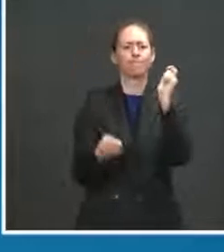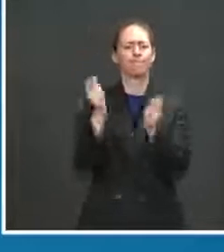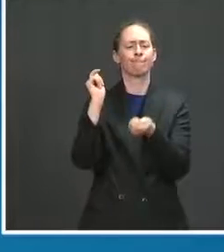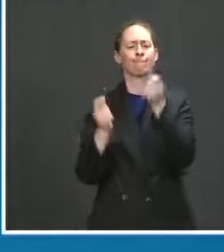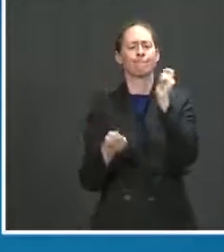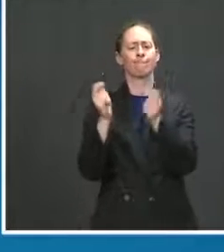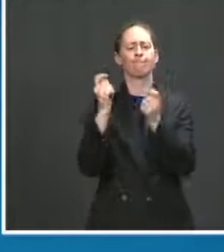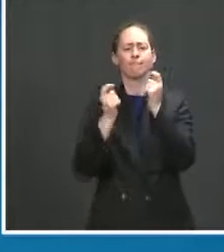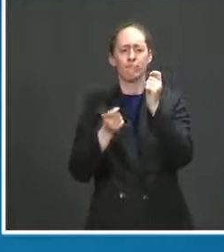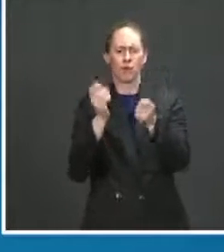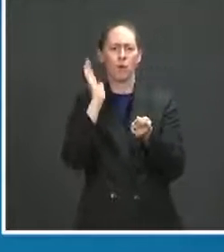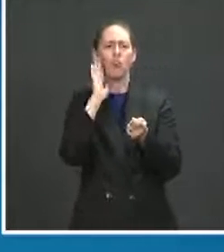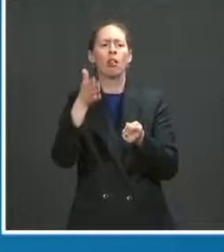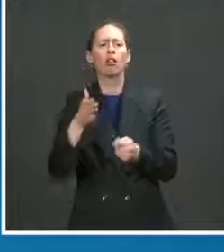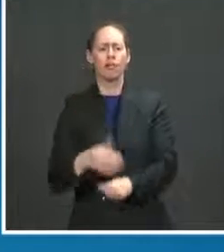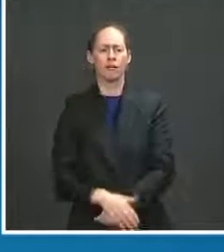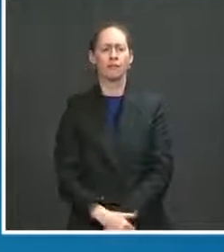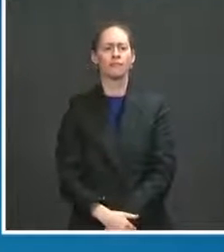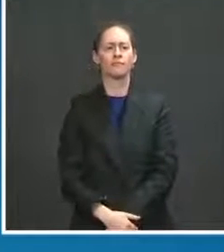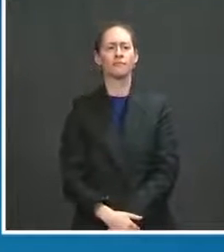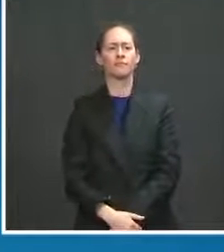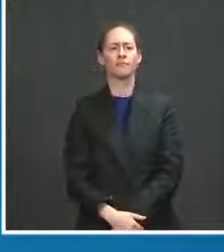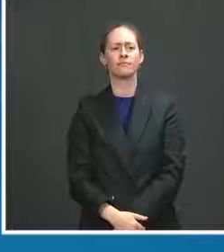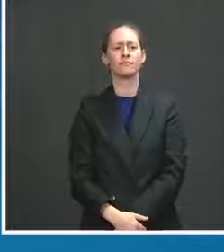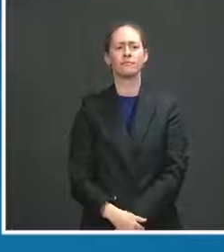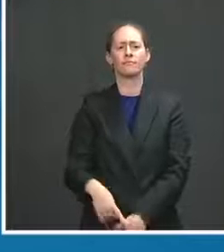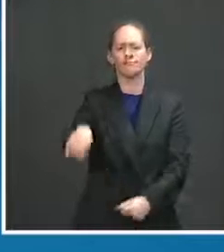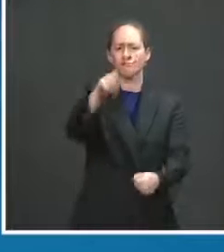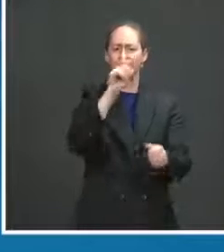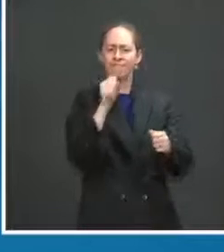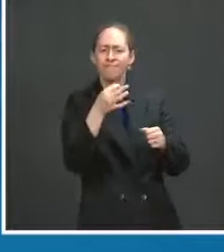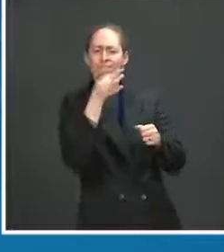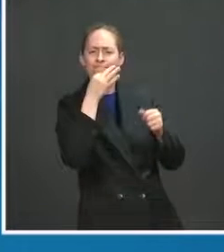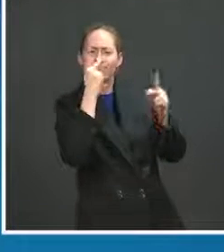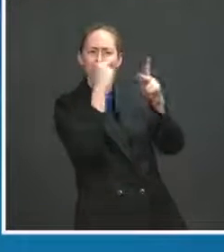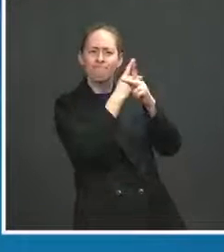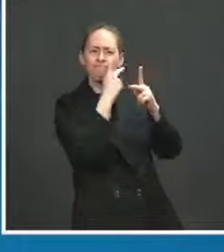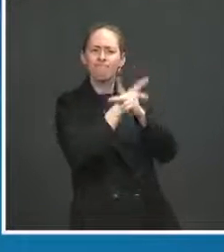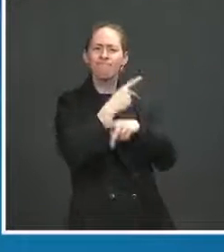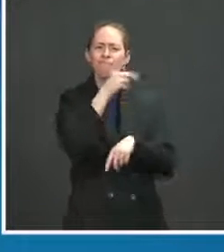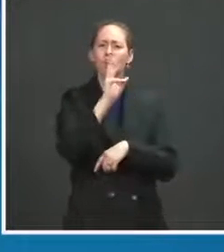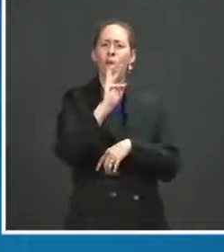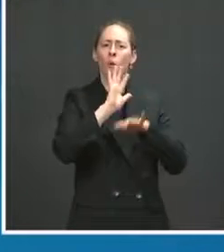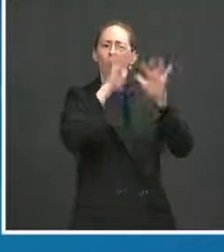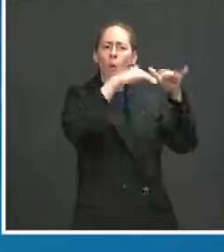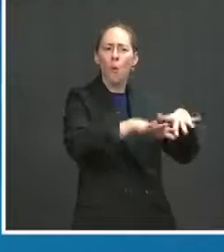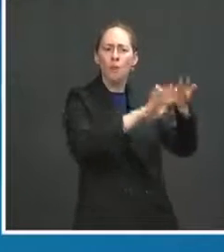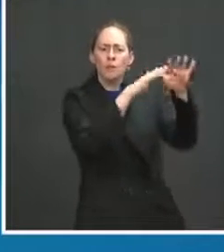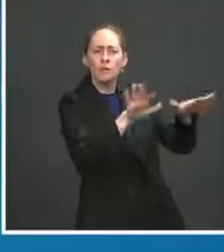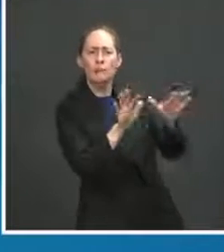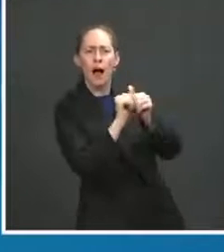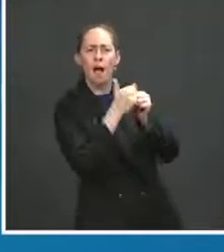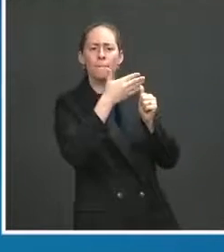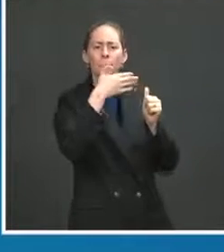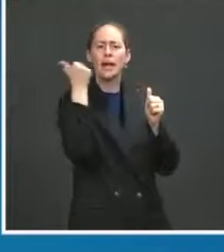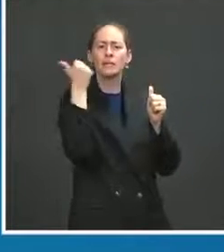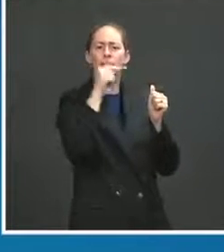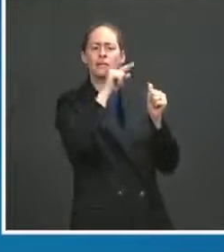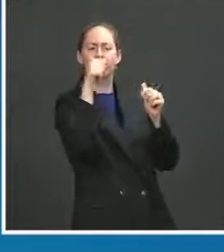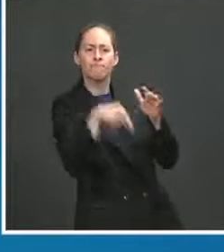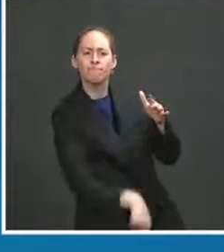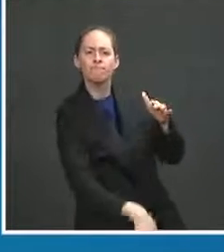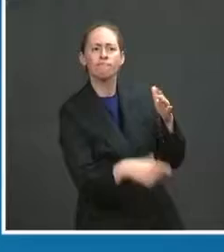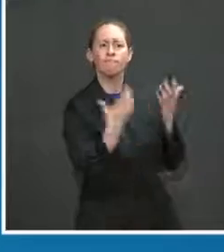are ocean engineers who will help navigate ships through thinning ice. You